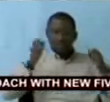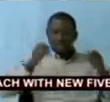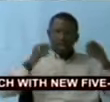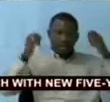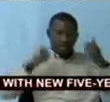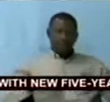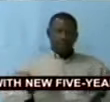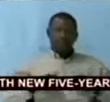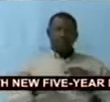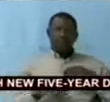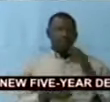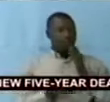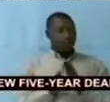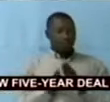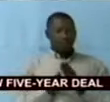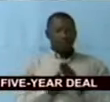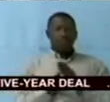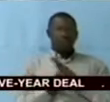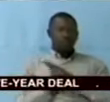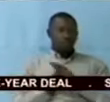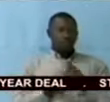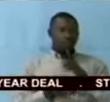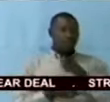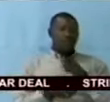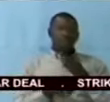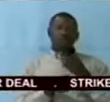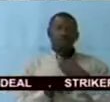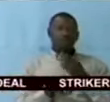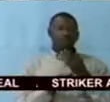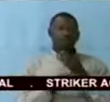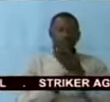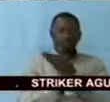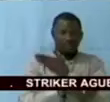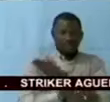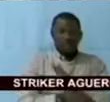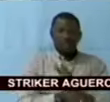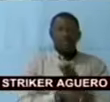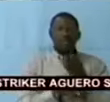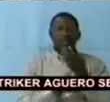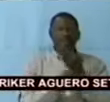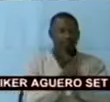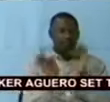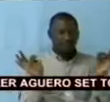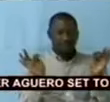to ensure that he is not discharged and acquitted and freed,